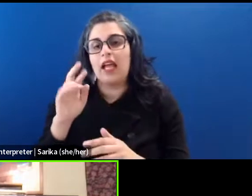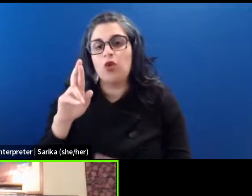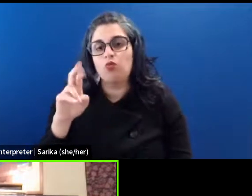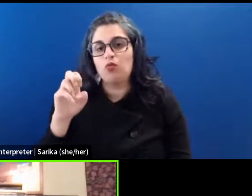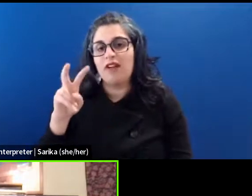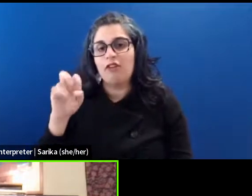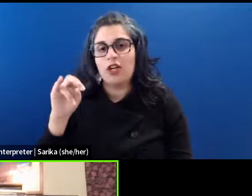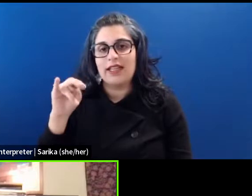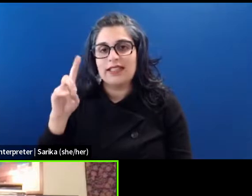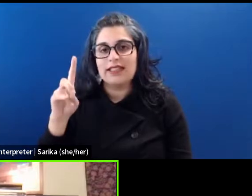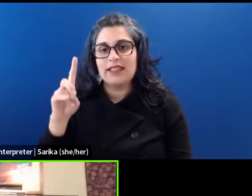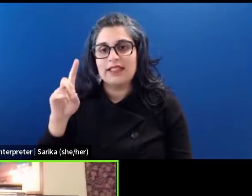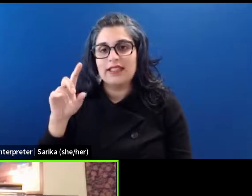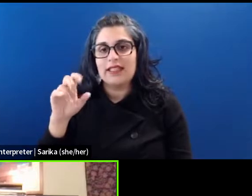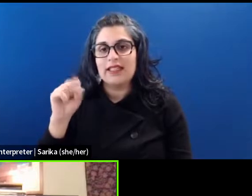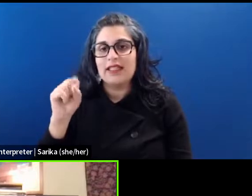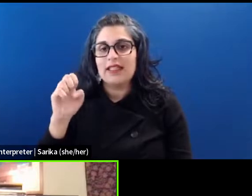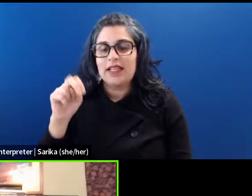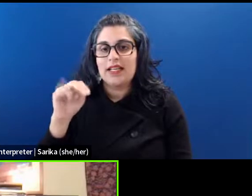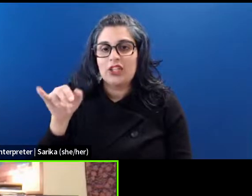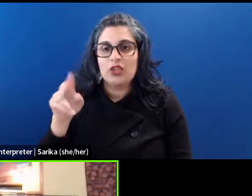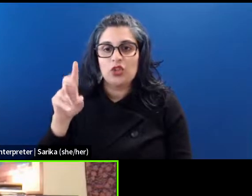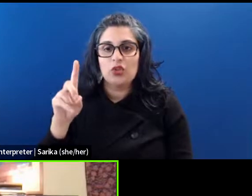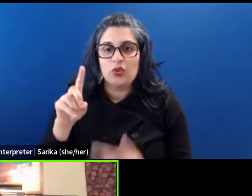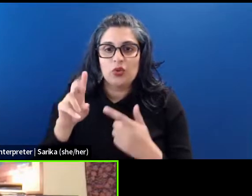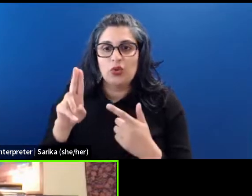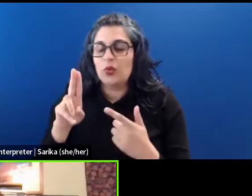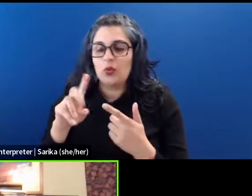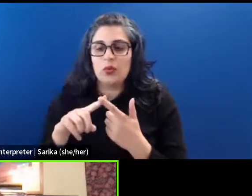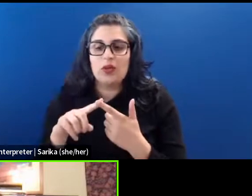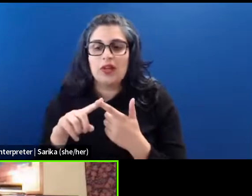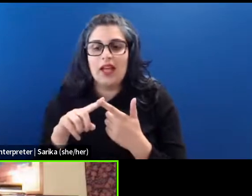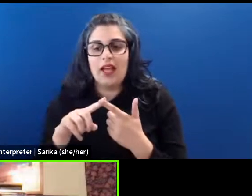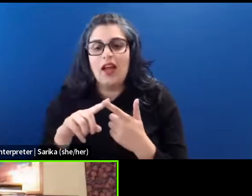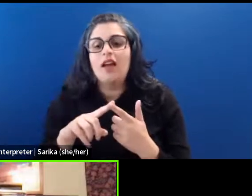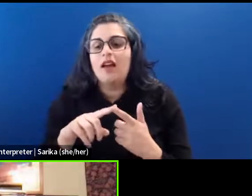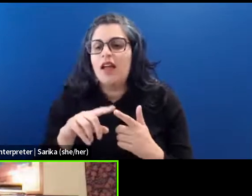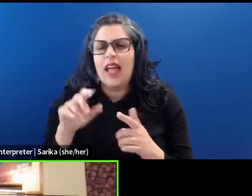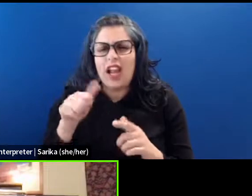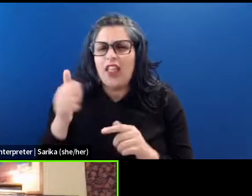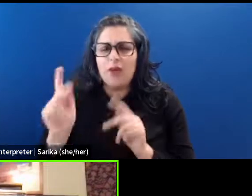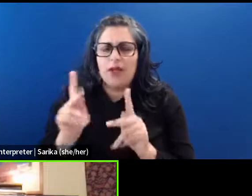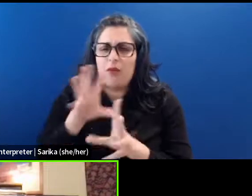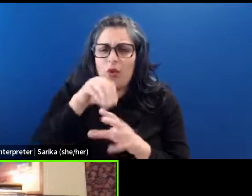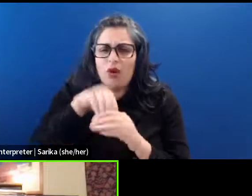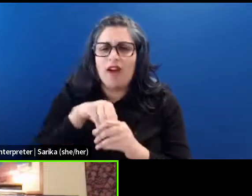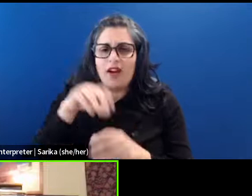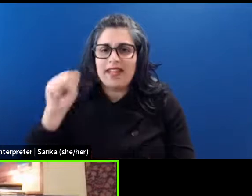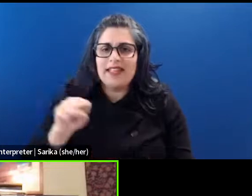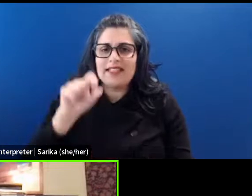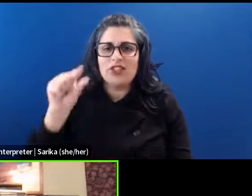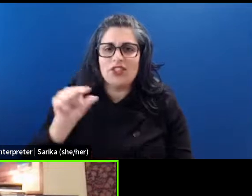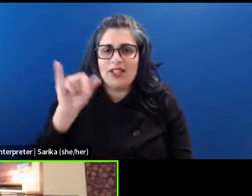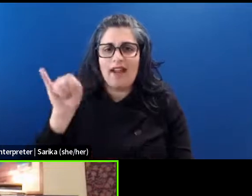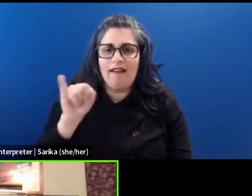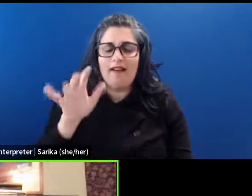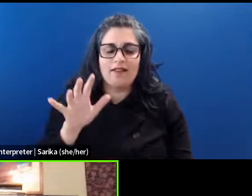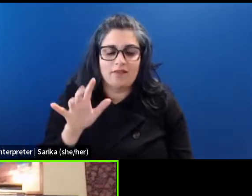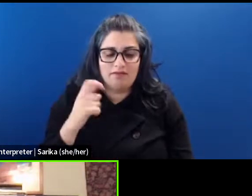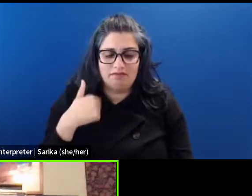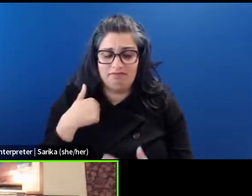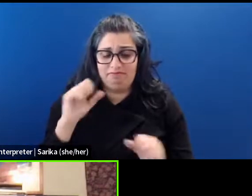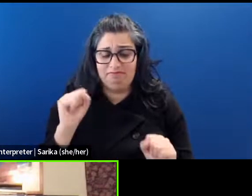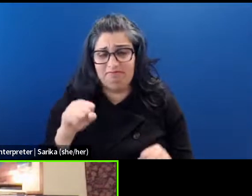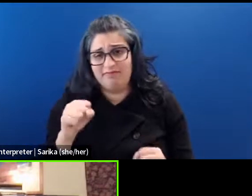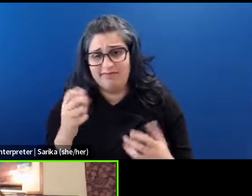example, and I think Camila Majid, who were part of SGI. Mm-hmm. And so I could sort